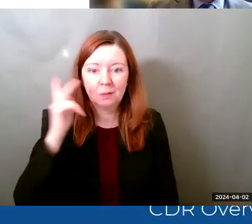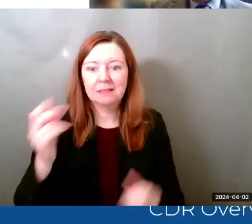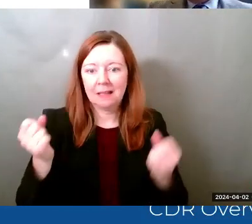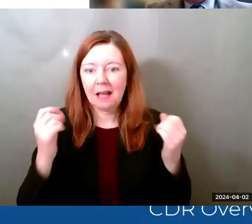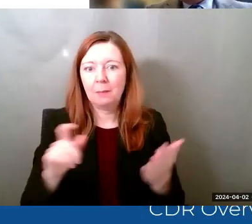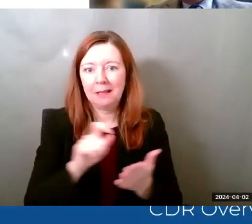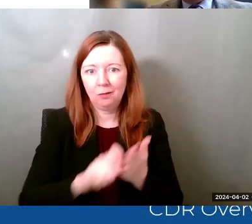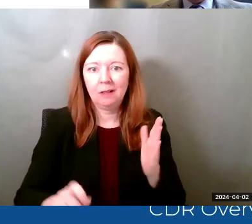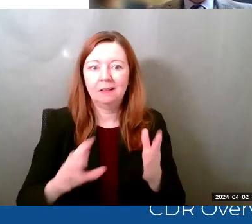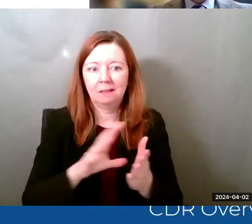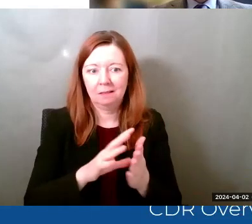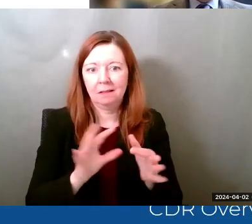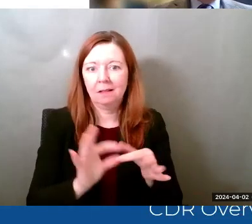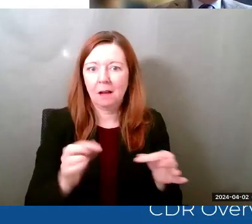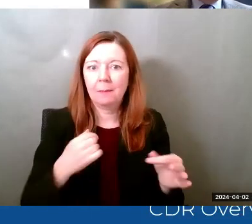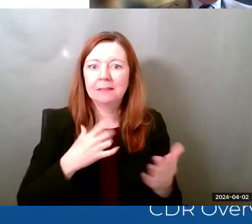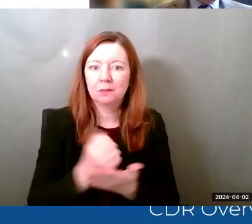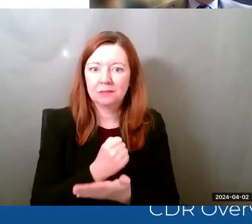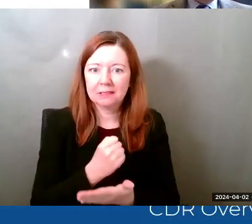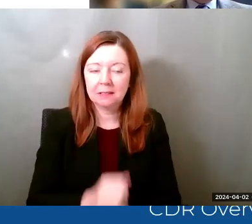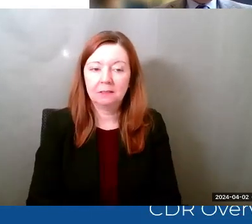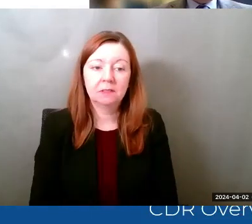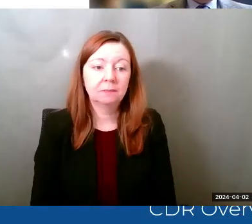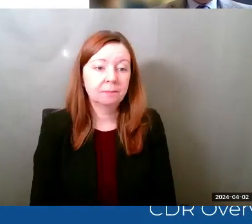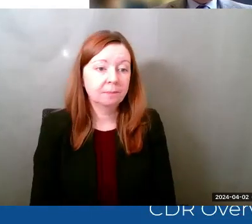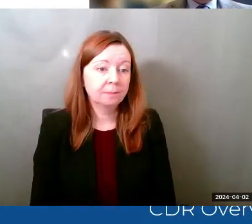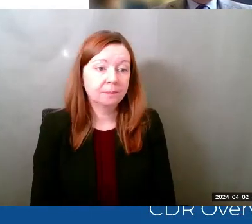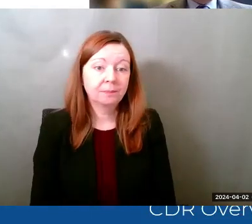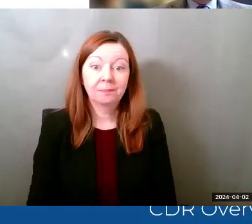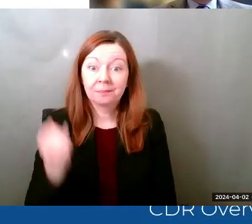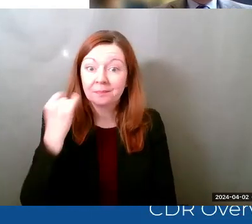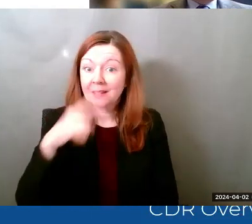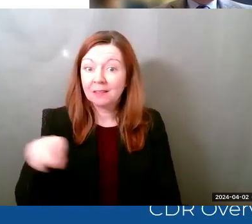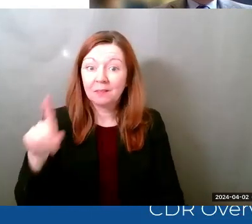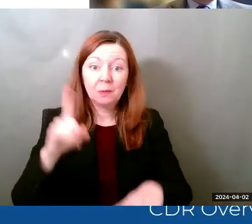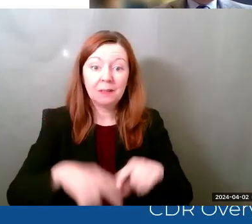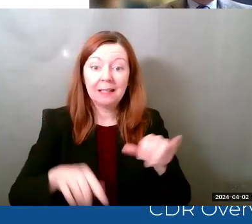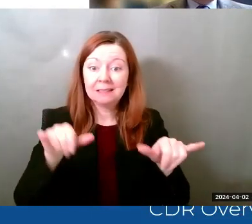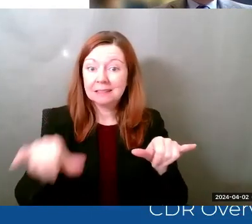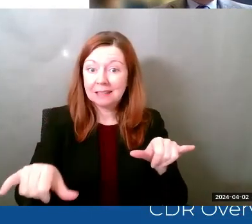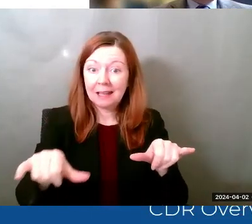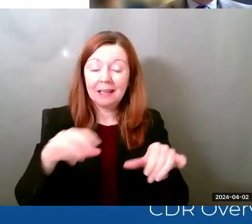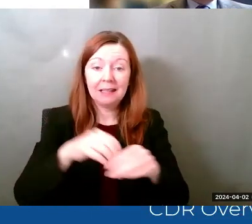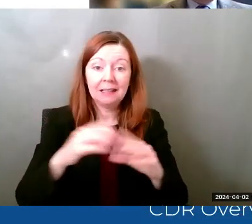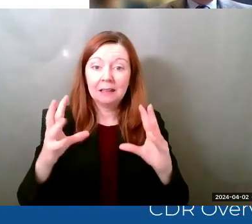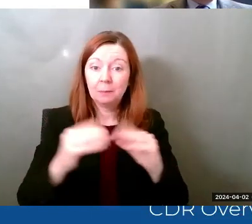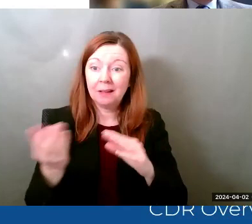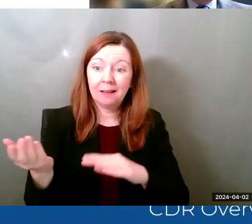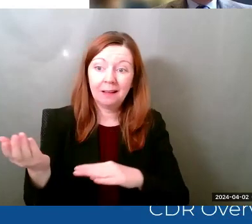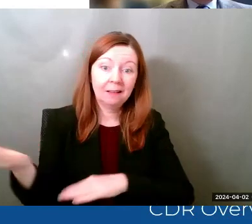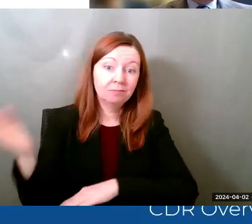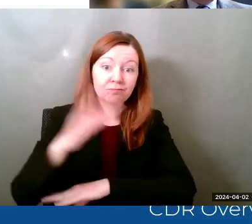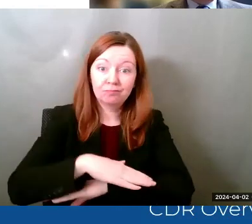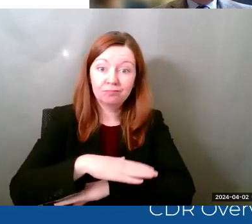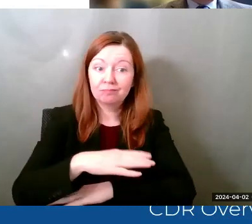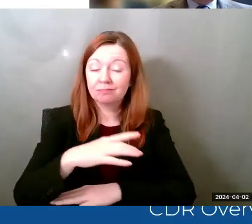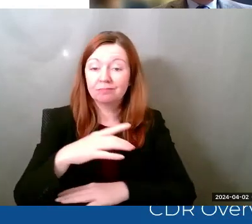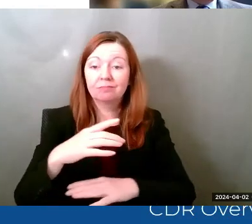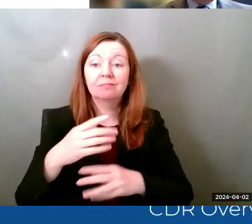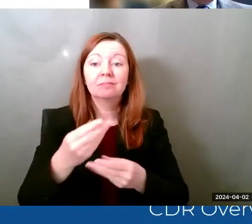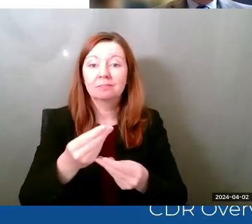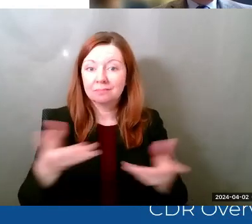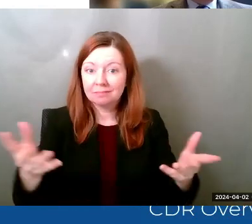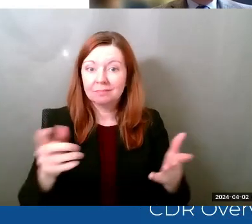received. If you're not able to remain in the meeting to voice your comment, you may provide your comment